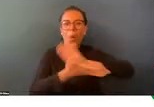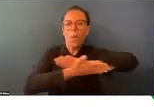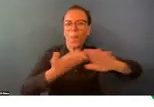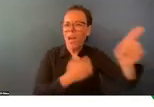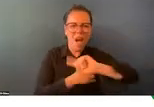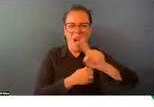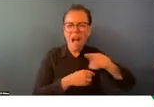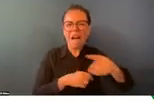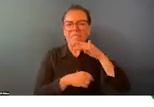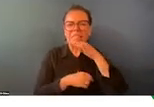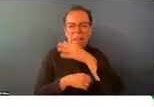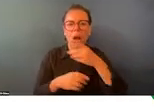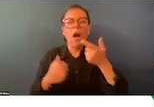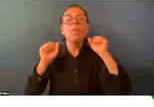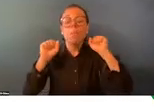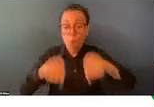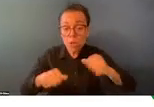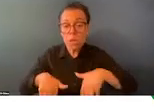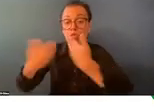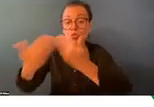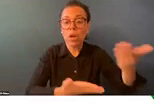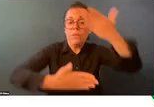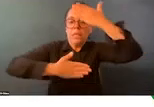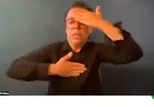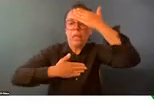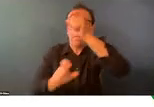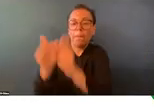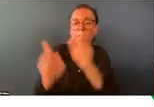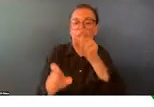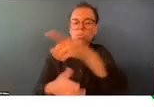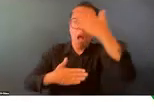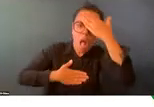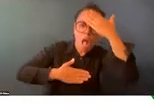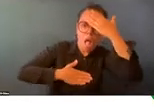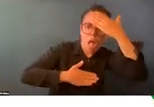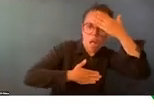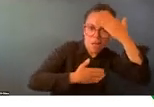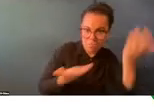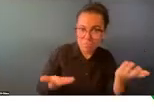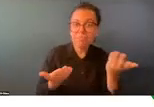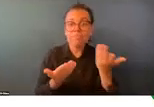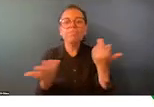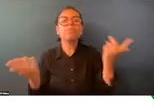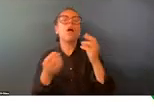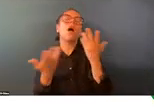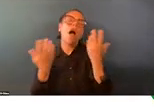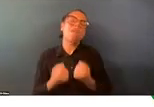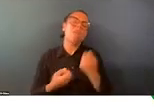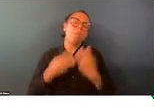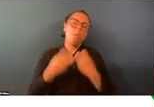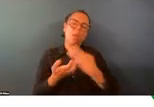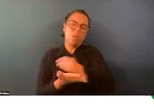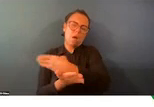of disasters, landslides, floods, and droughts. Equidev is committed to supporting women farmers in Tajikistan by helping